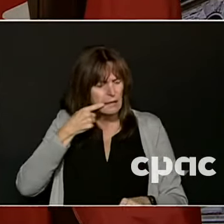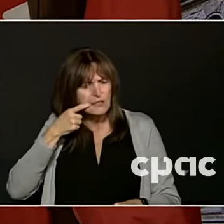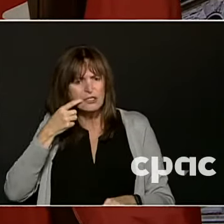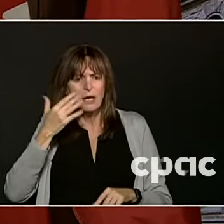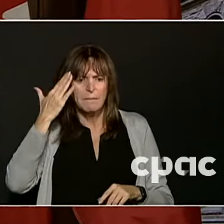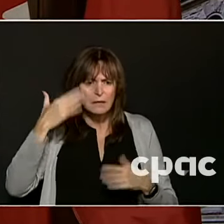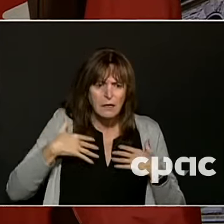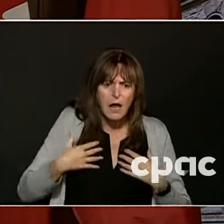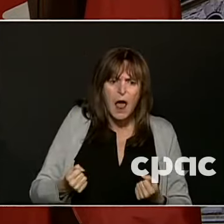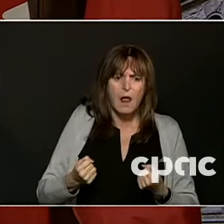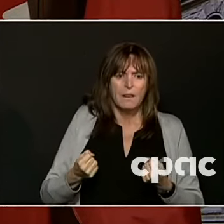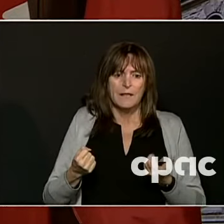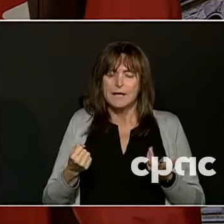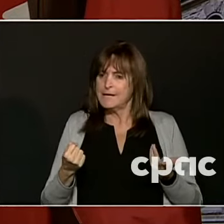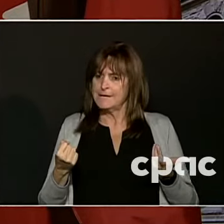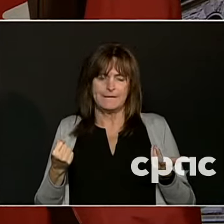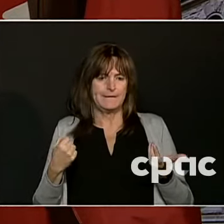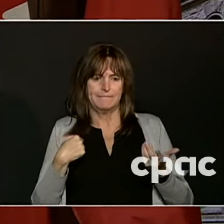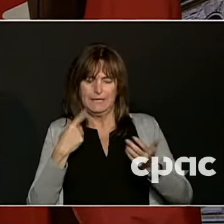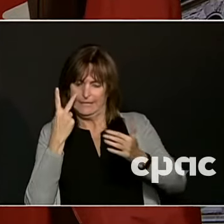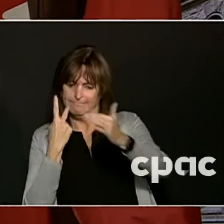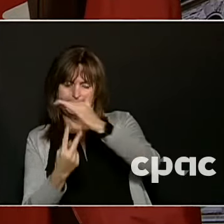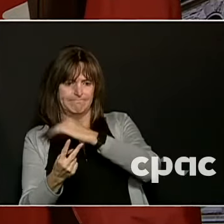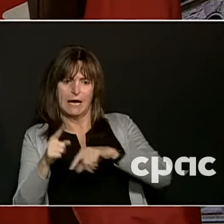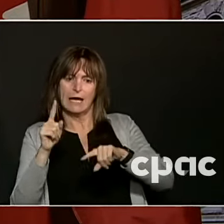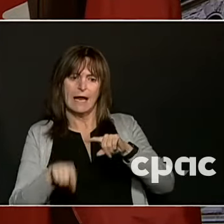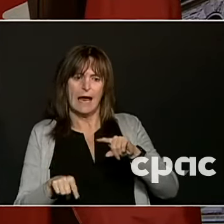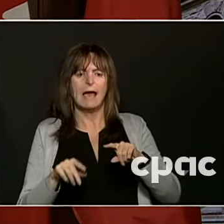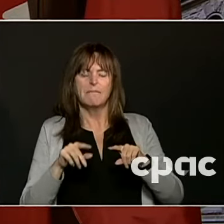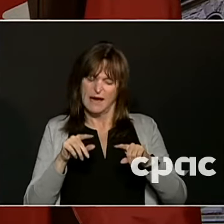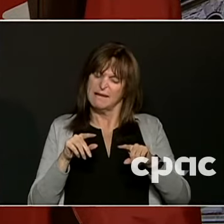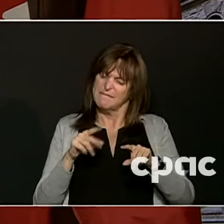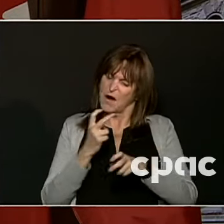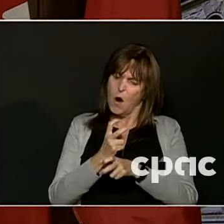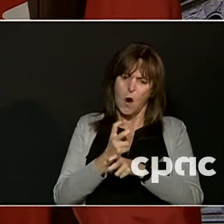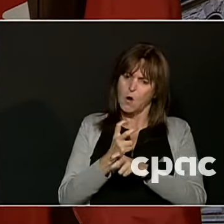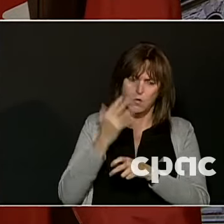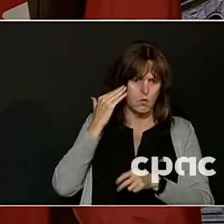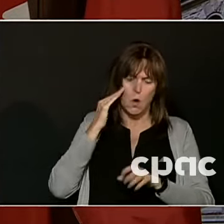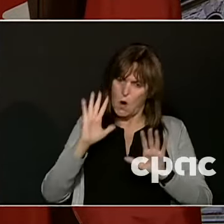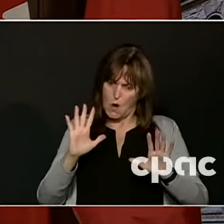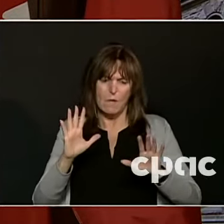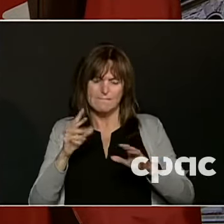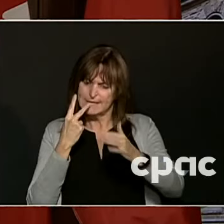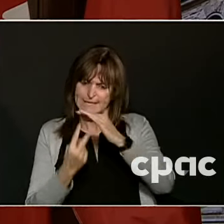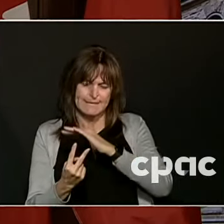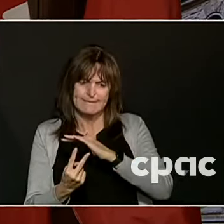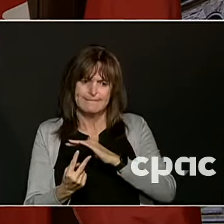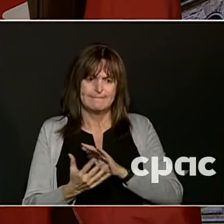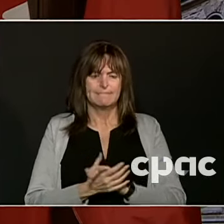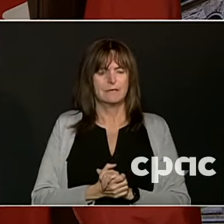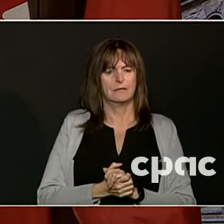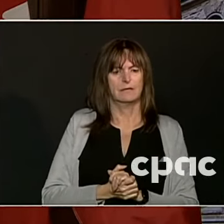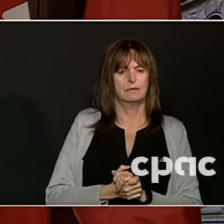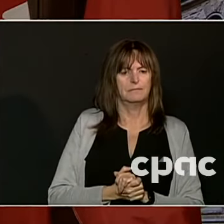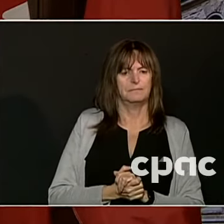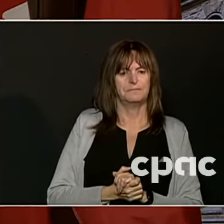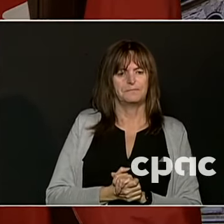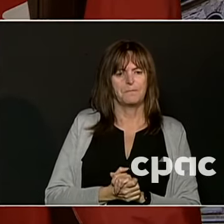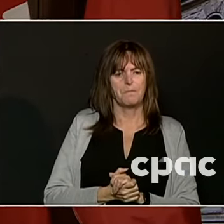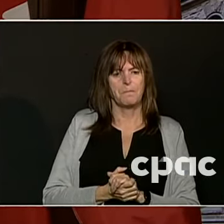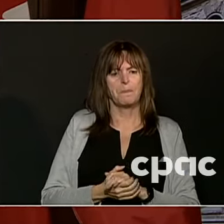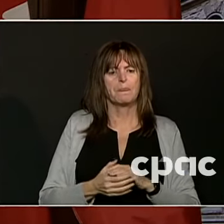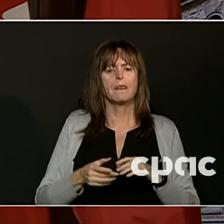Finally, going on to slide 18, I'd like to present the first of the analyses on wastewater testing.